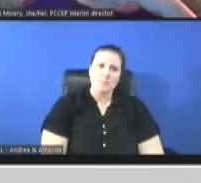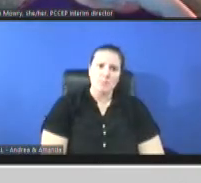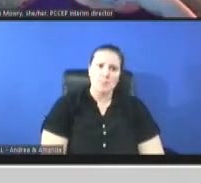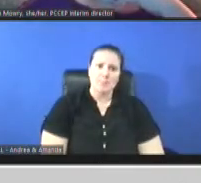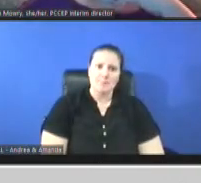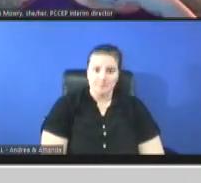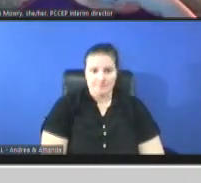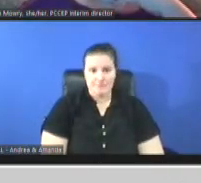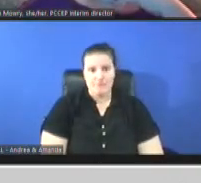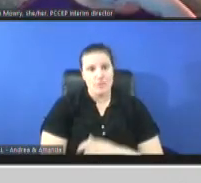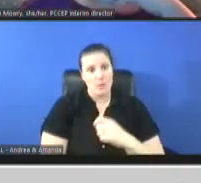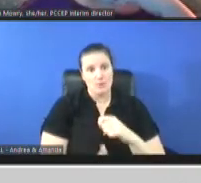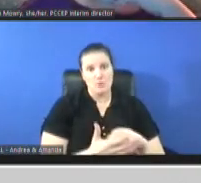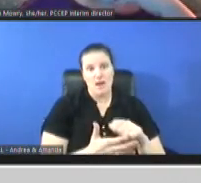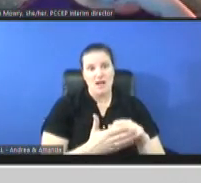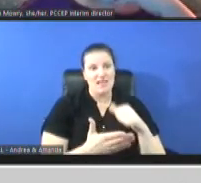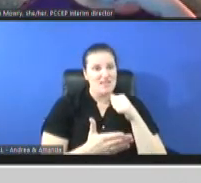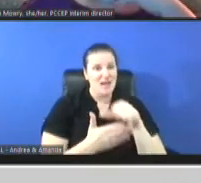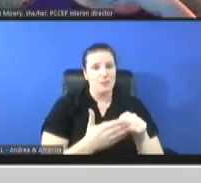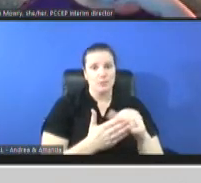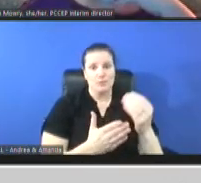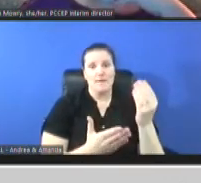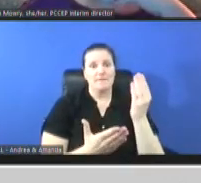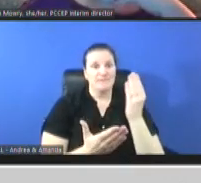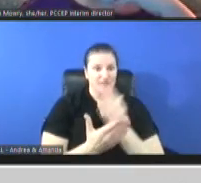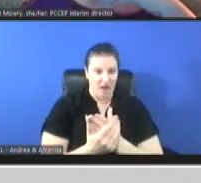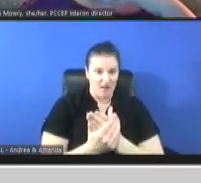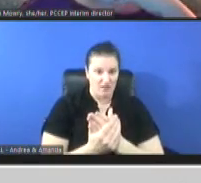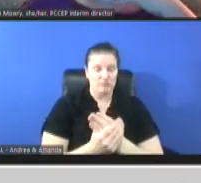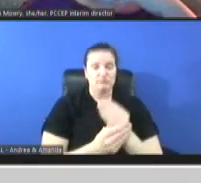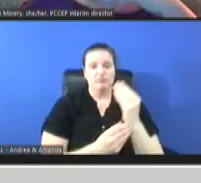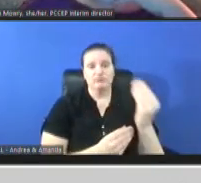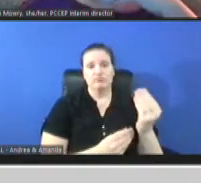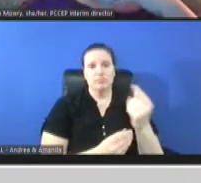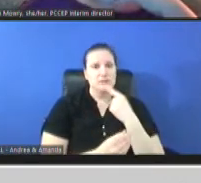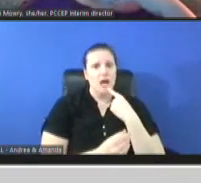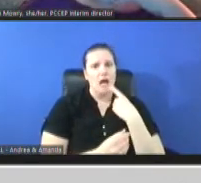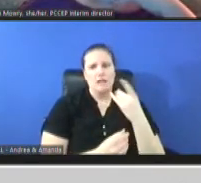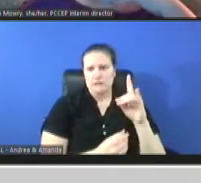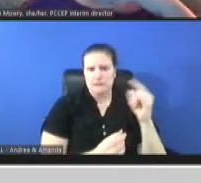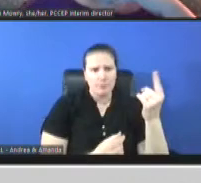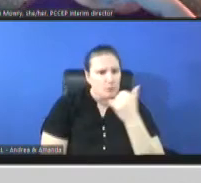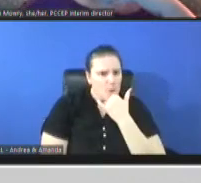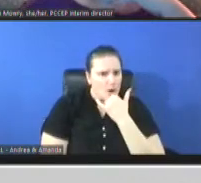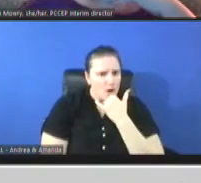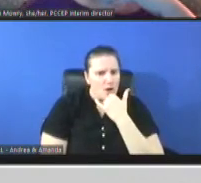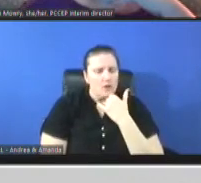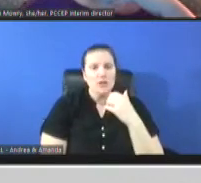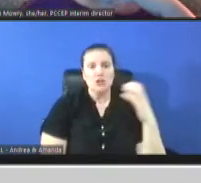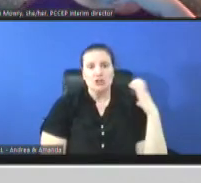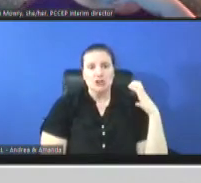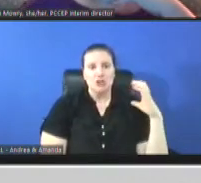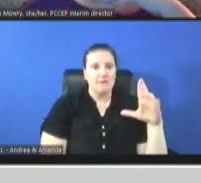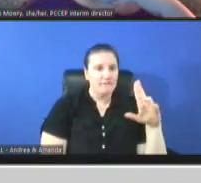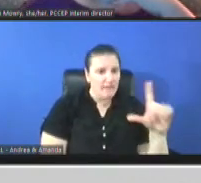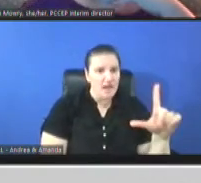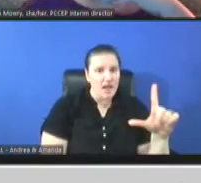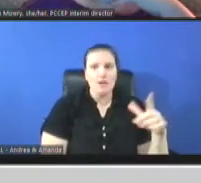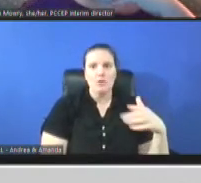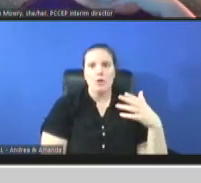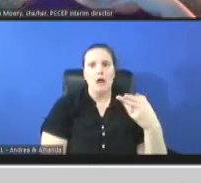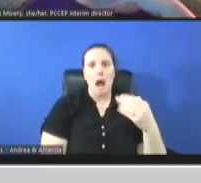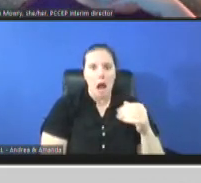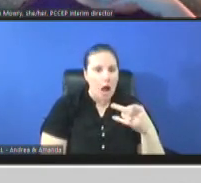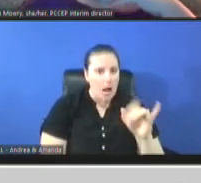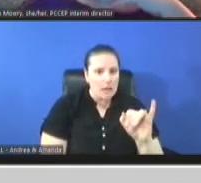I'm going to write a letter and put it in my own file to say that I did something wrong, Chief Lavelle, or Heidi